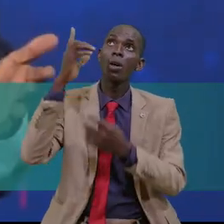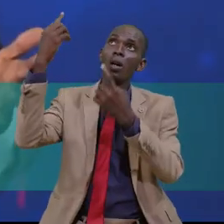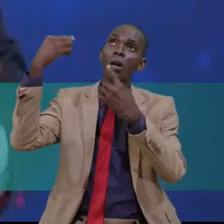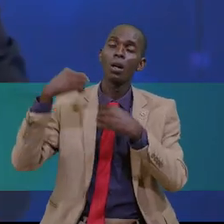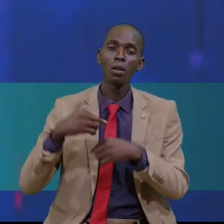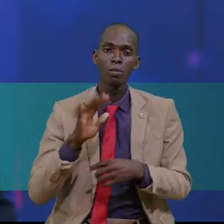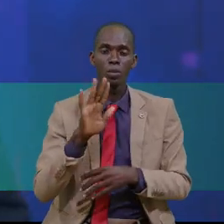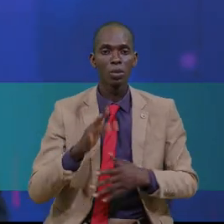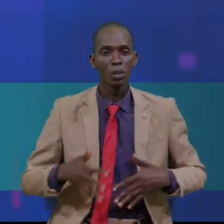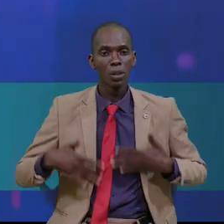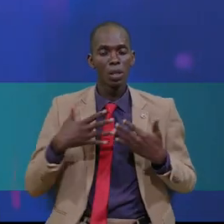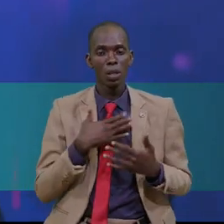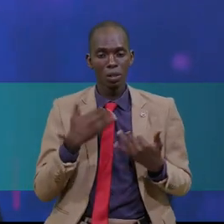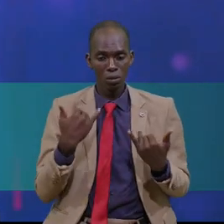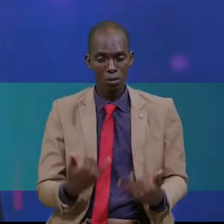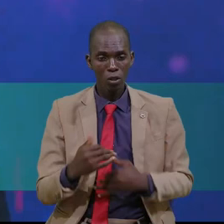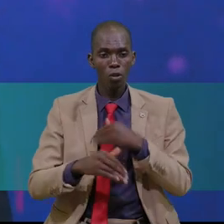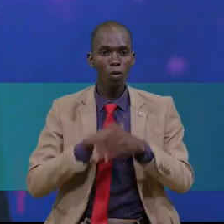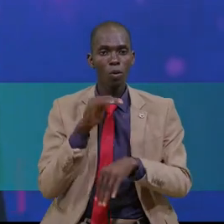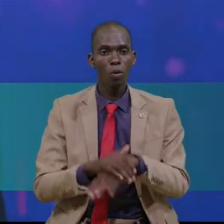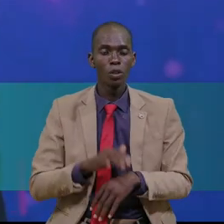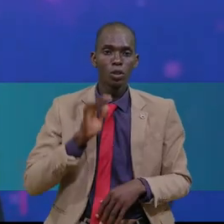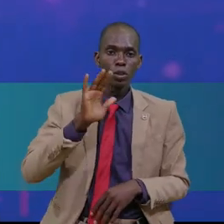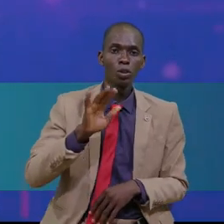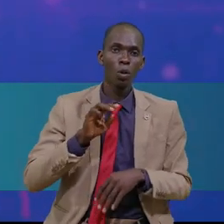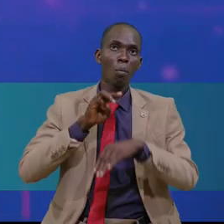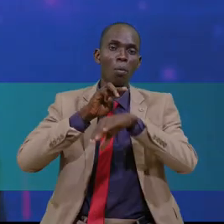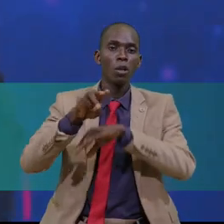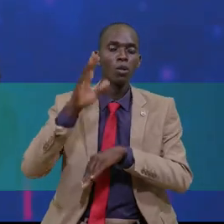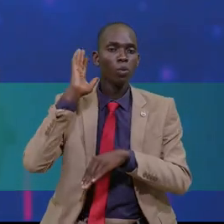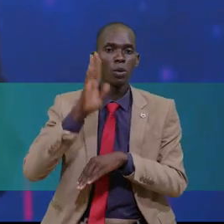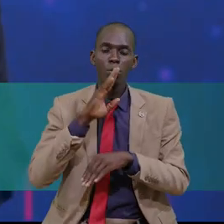And from today, your ministry will be taken to a higher